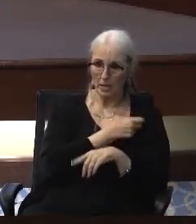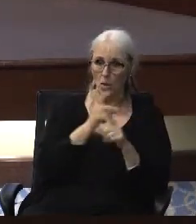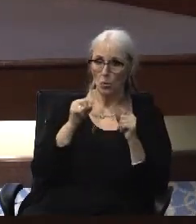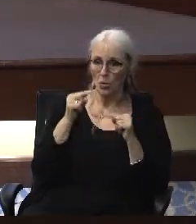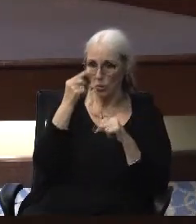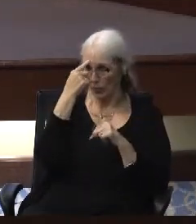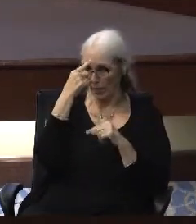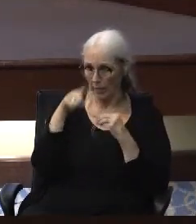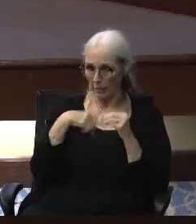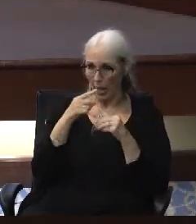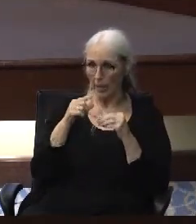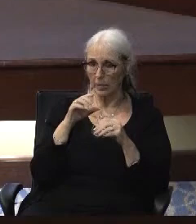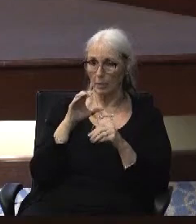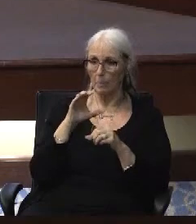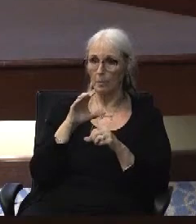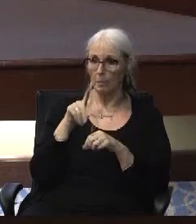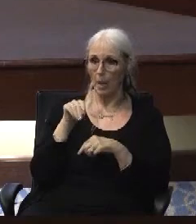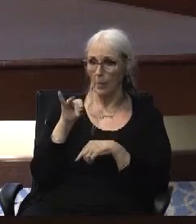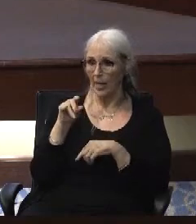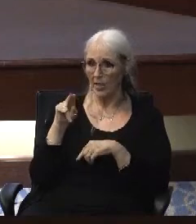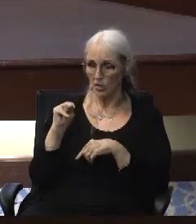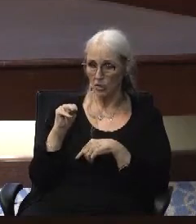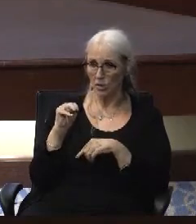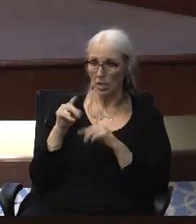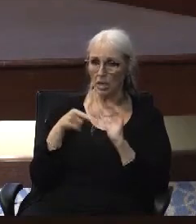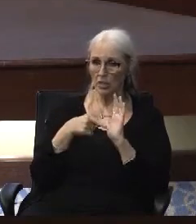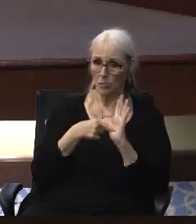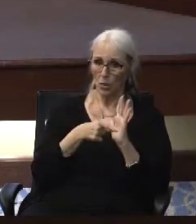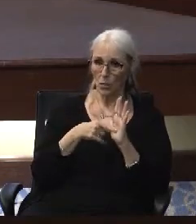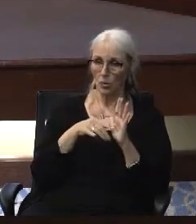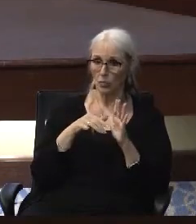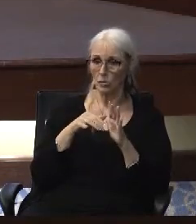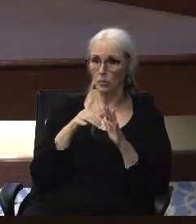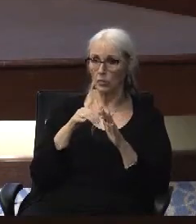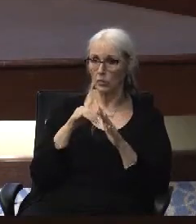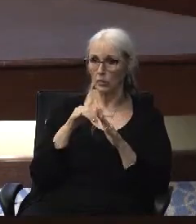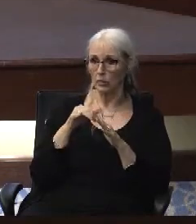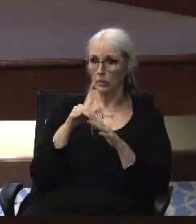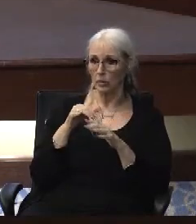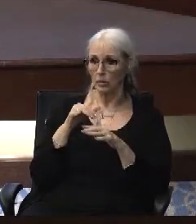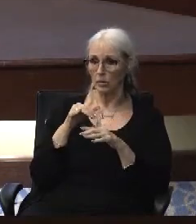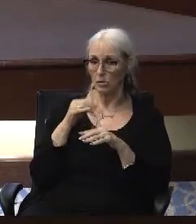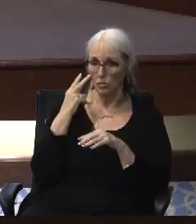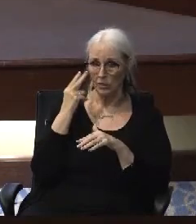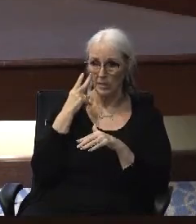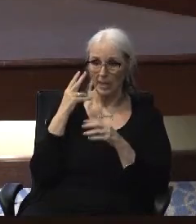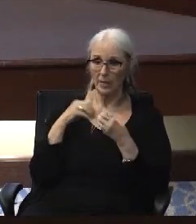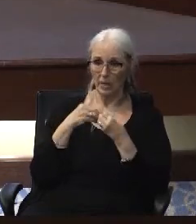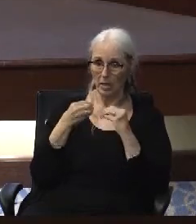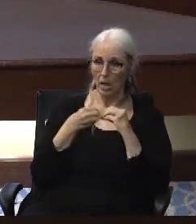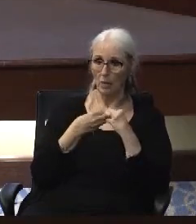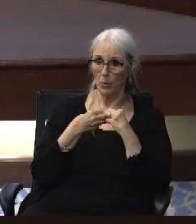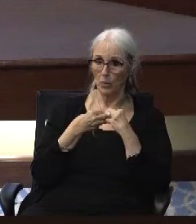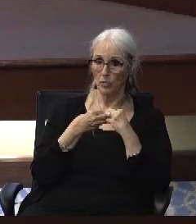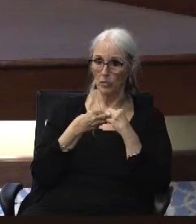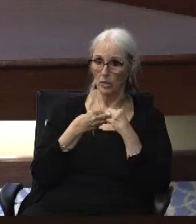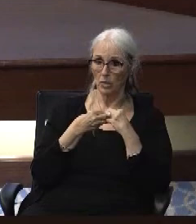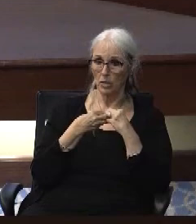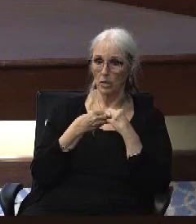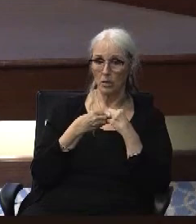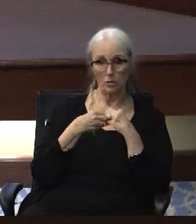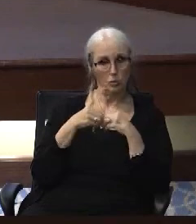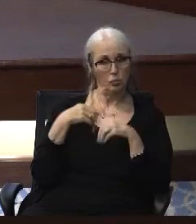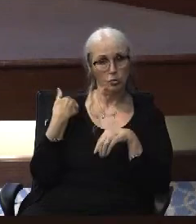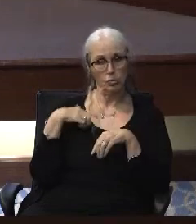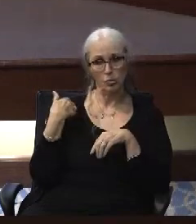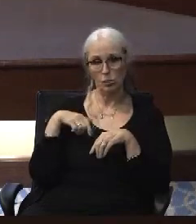the population that's exposed, it's about half the population. So to see those numbers, I mean, it's very alarming to